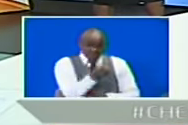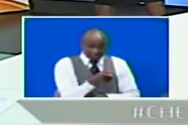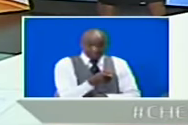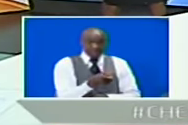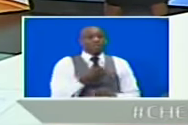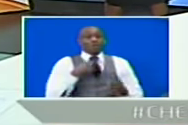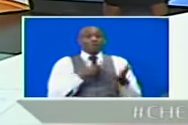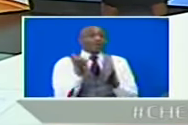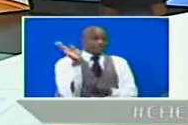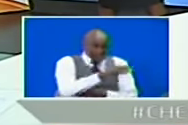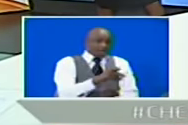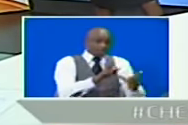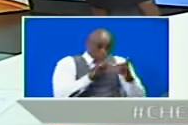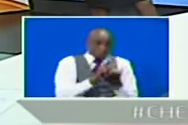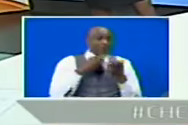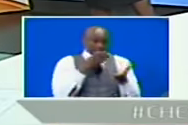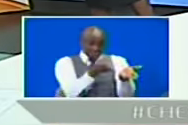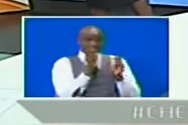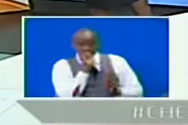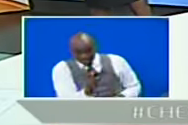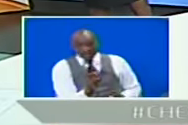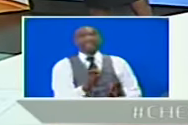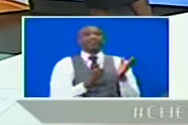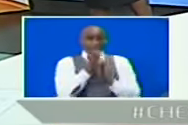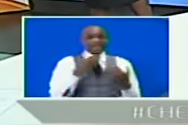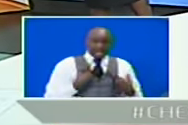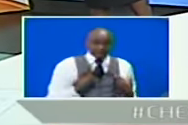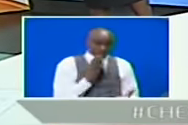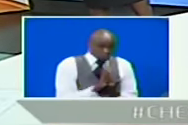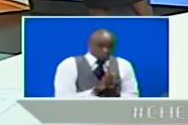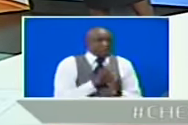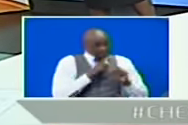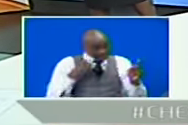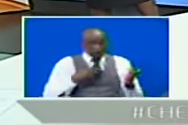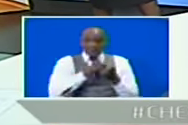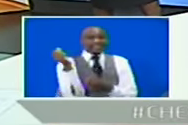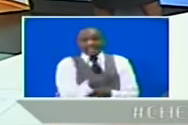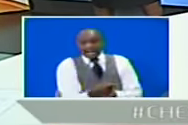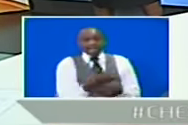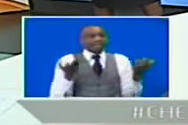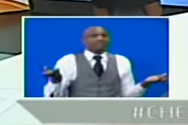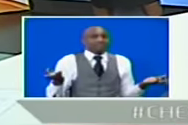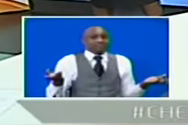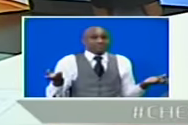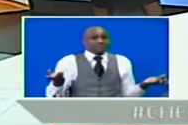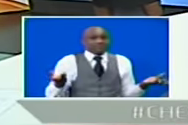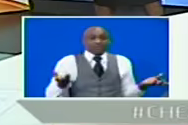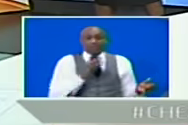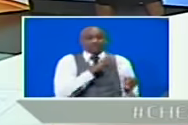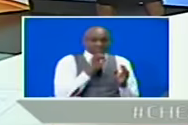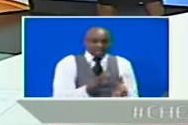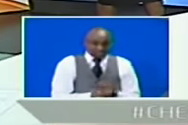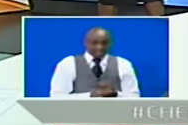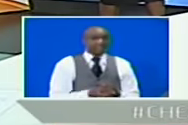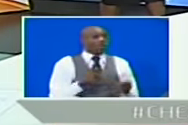to be paying back a loan for value that you will see decades to come. Yes. But if it's recurrent expenditure, it's, then not. And most of